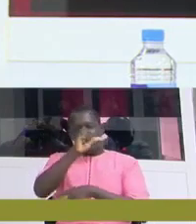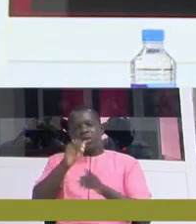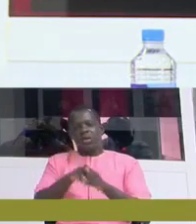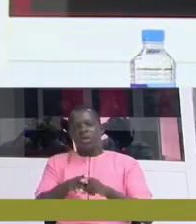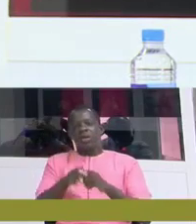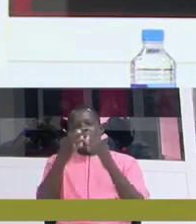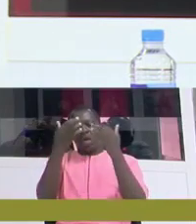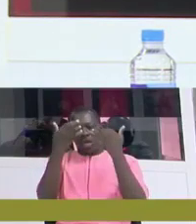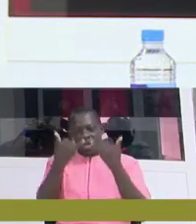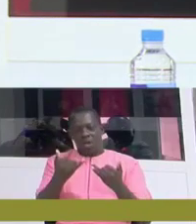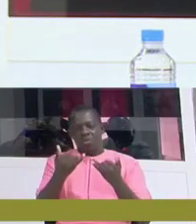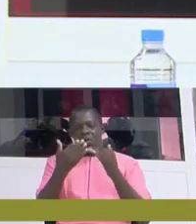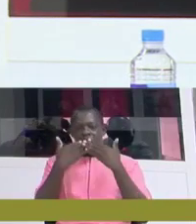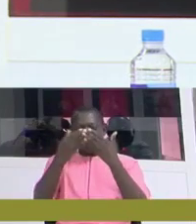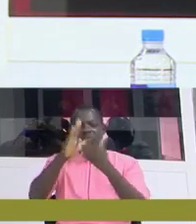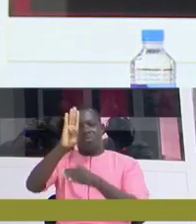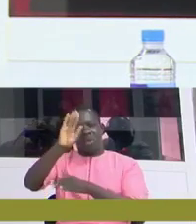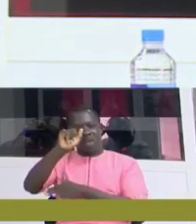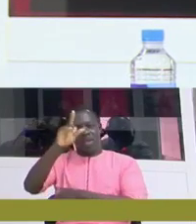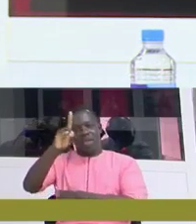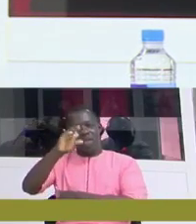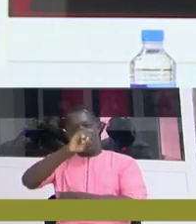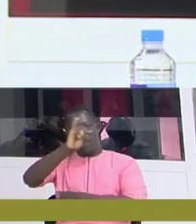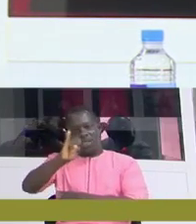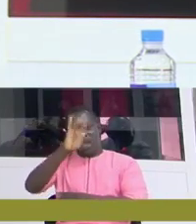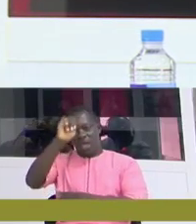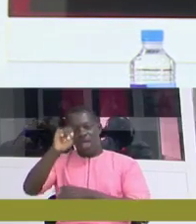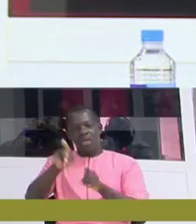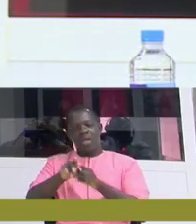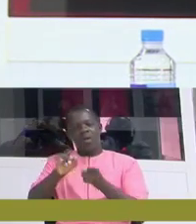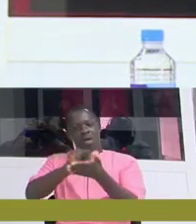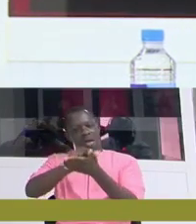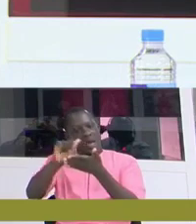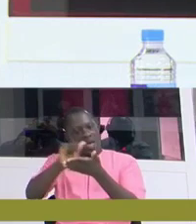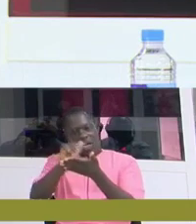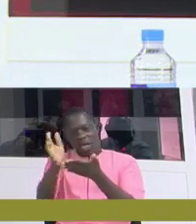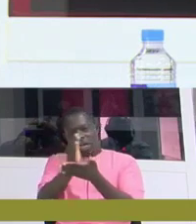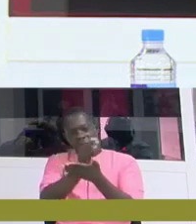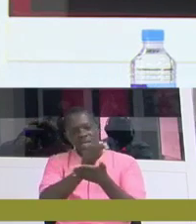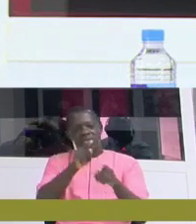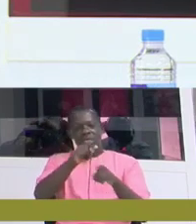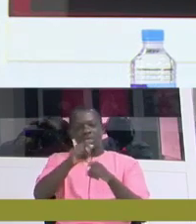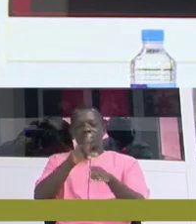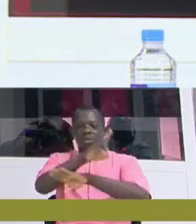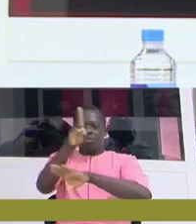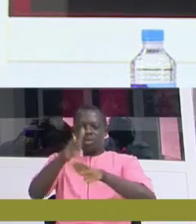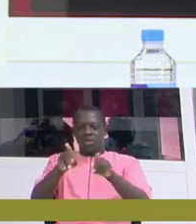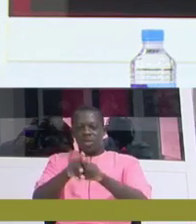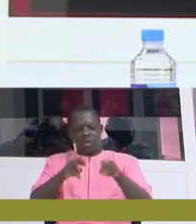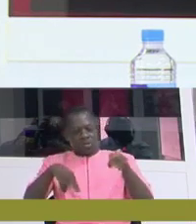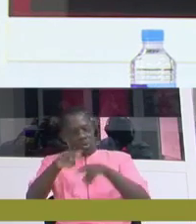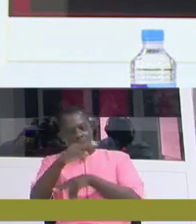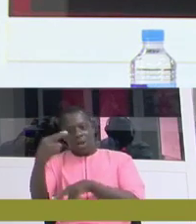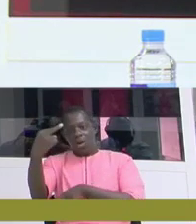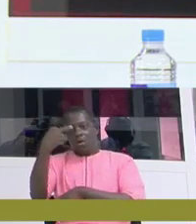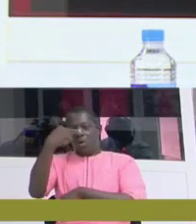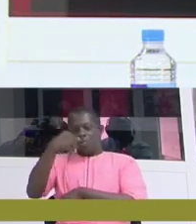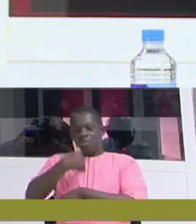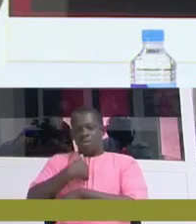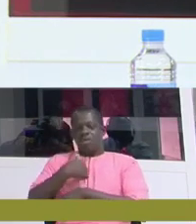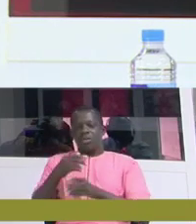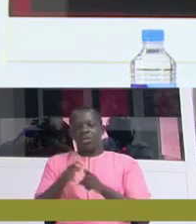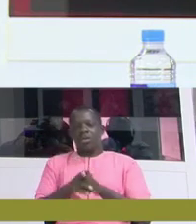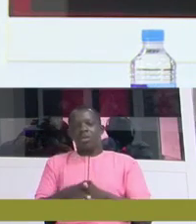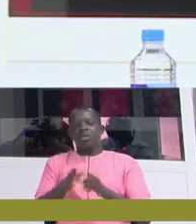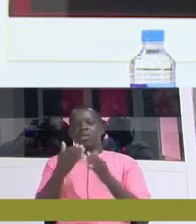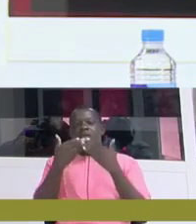was when he said to Baji, now wash up this place. He turned and looked at me.